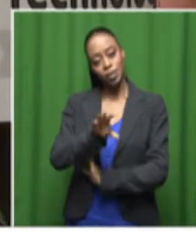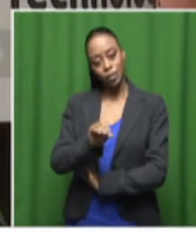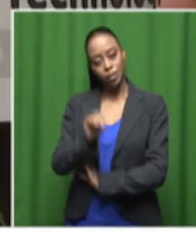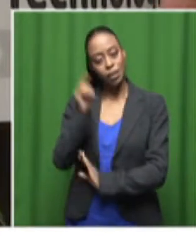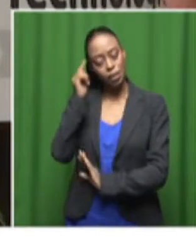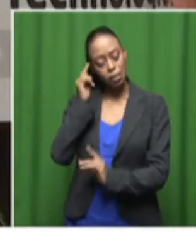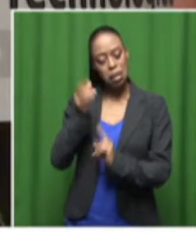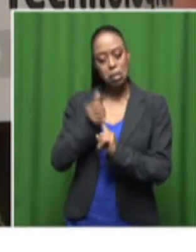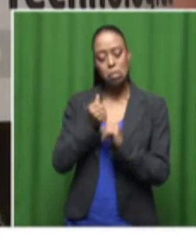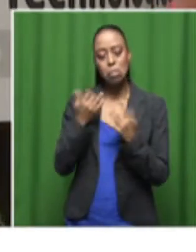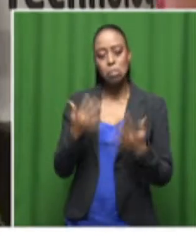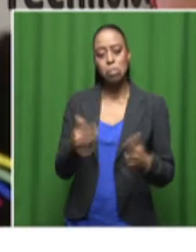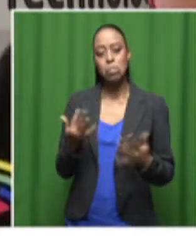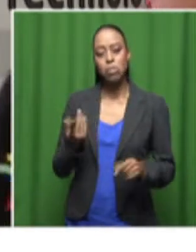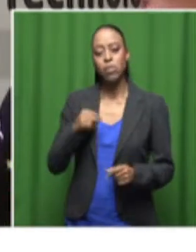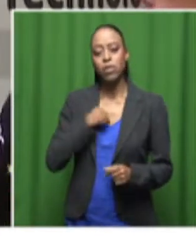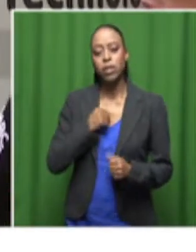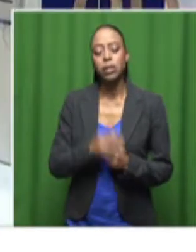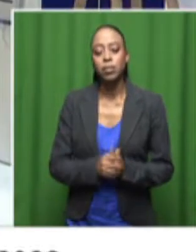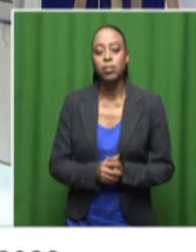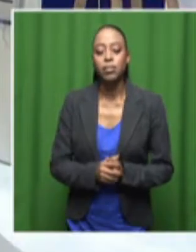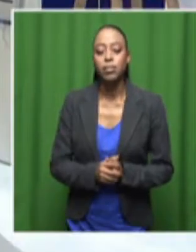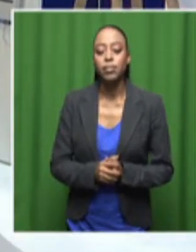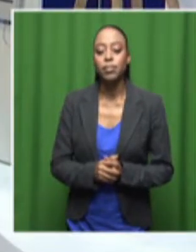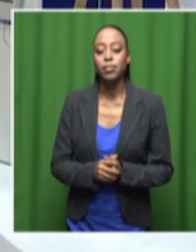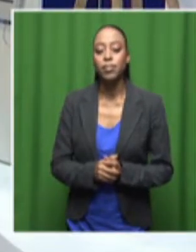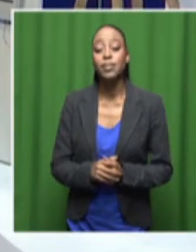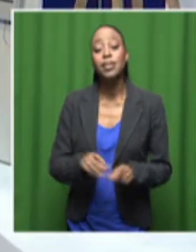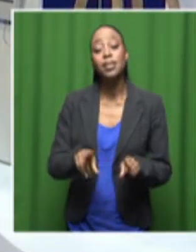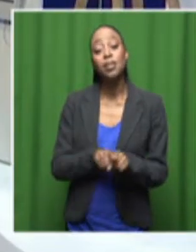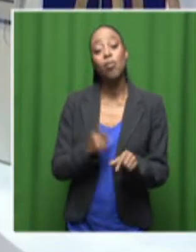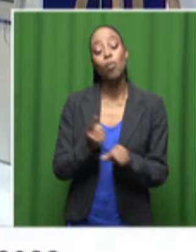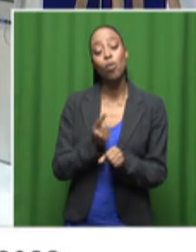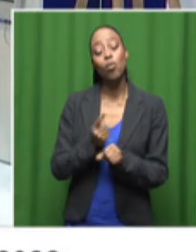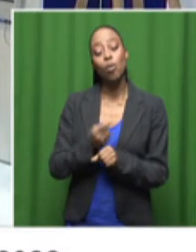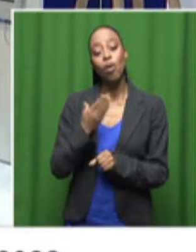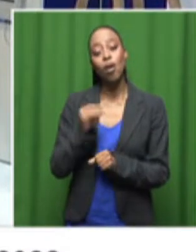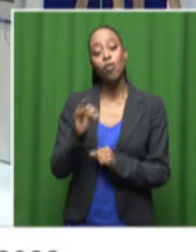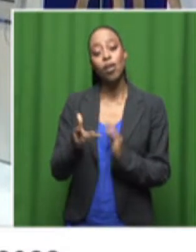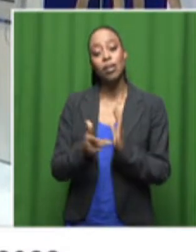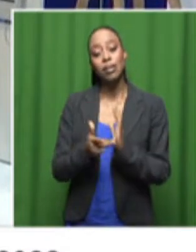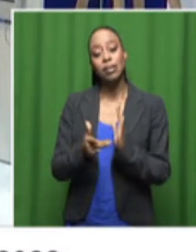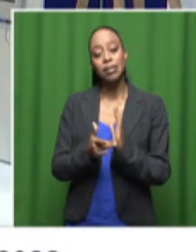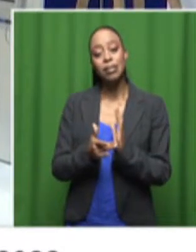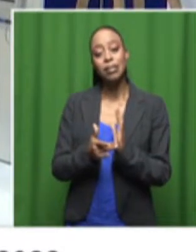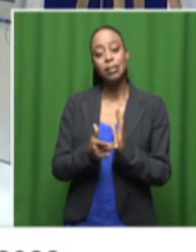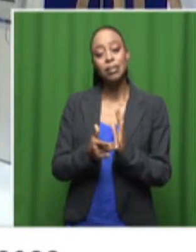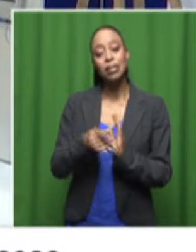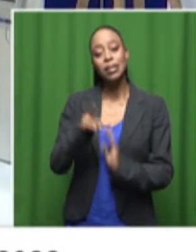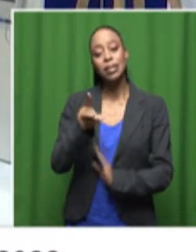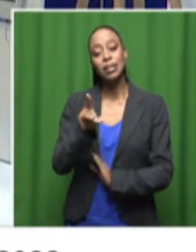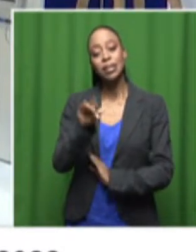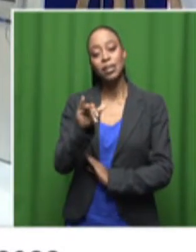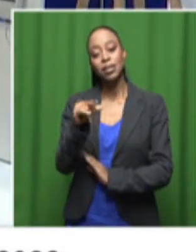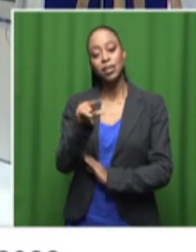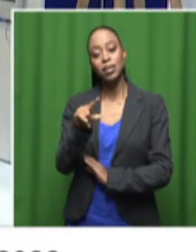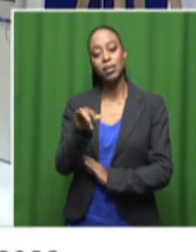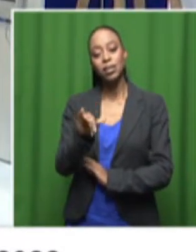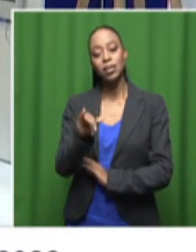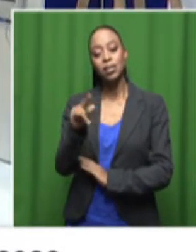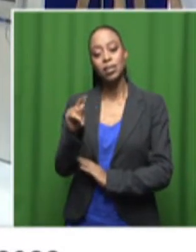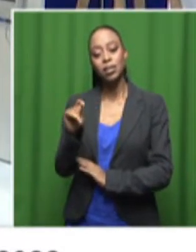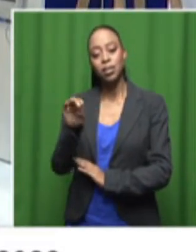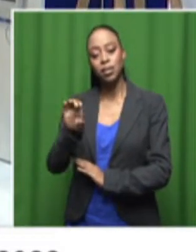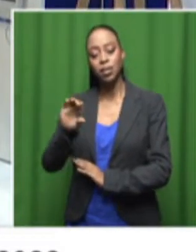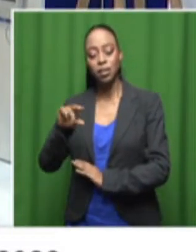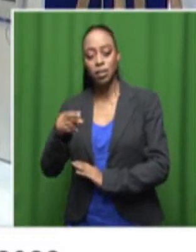great achievement for us. Yeah. You also have the launch of Digitech yesterday. Very exciting, right? Tell us exactly